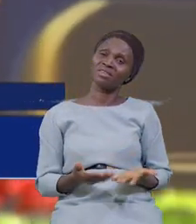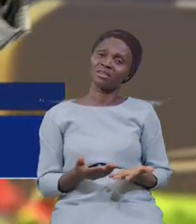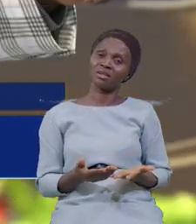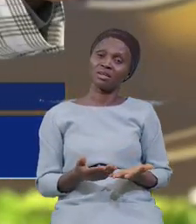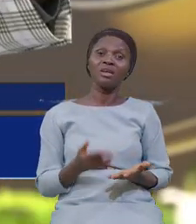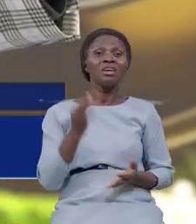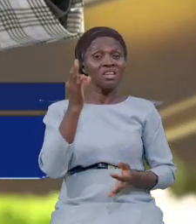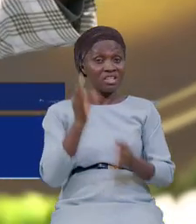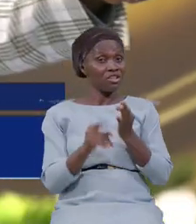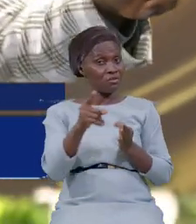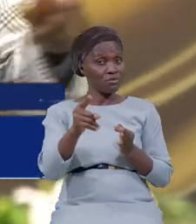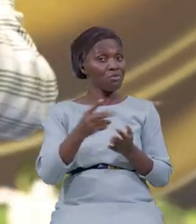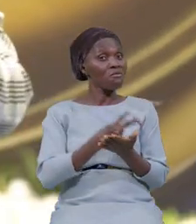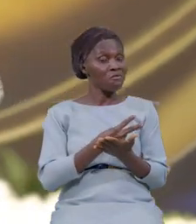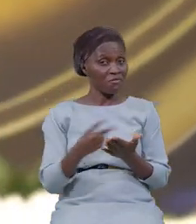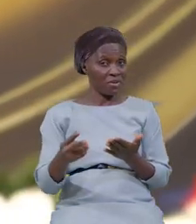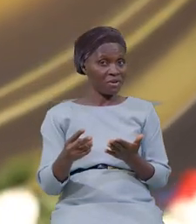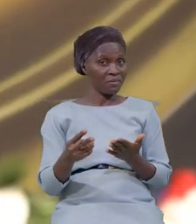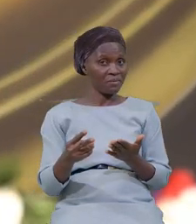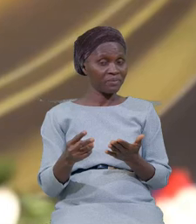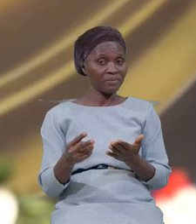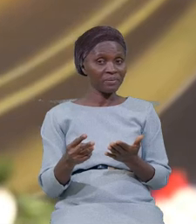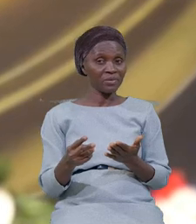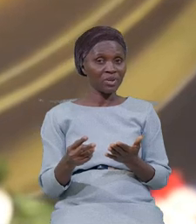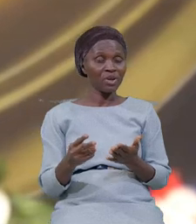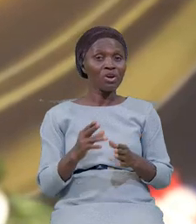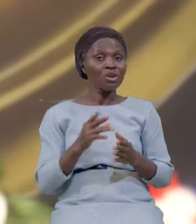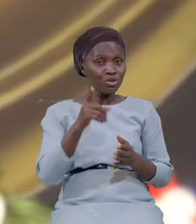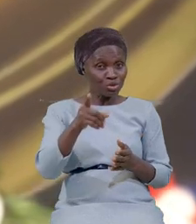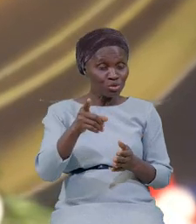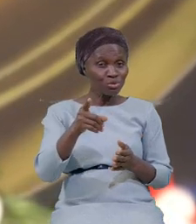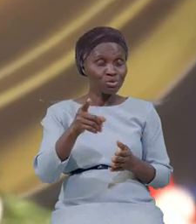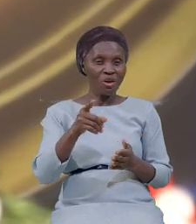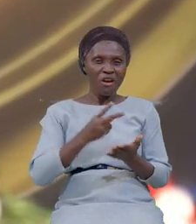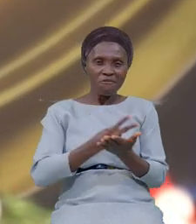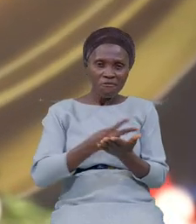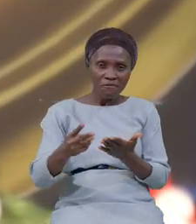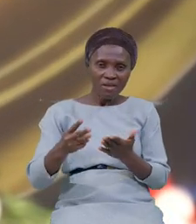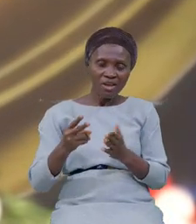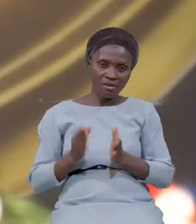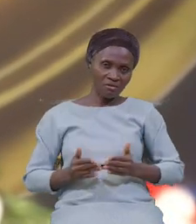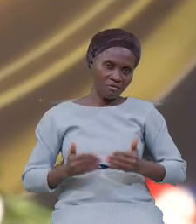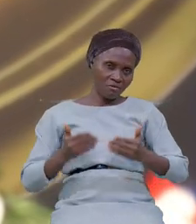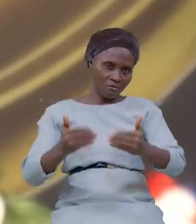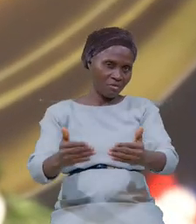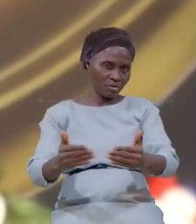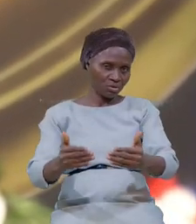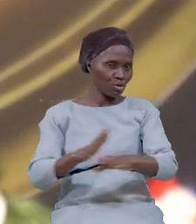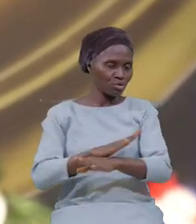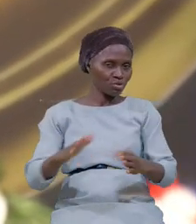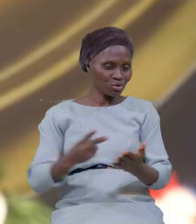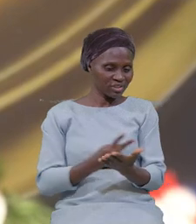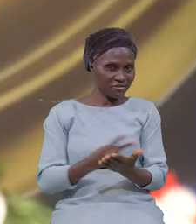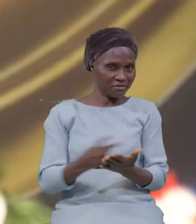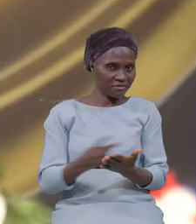fail forward. Don't fail backwards. If you fail, don't lie down there.